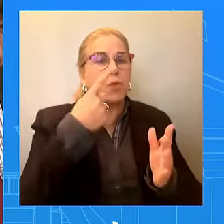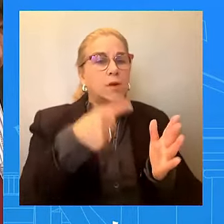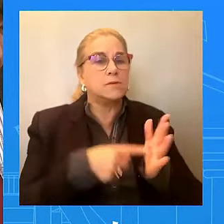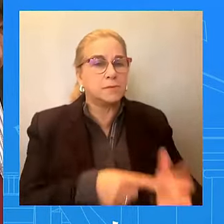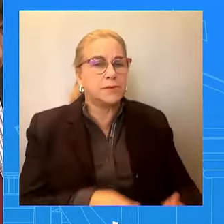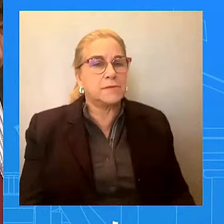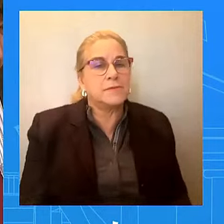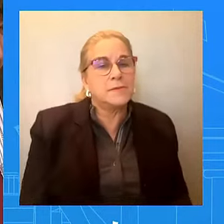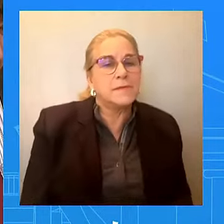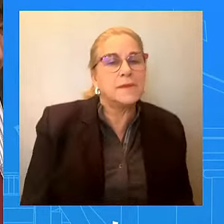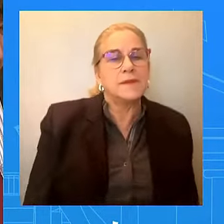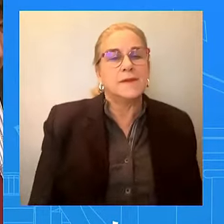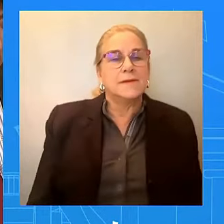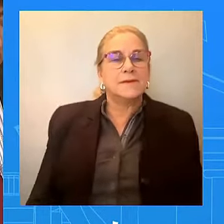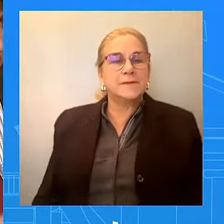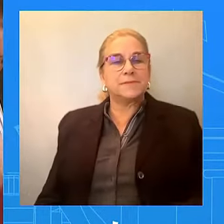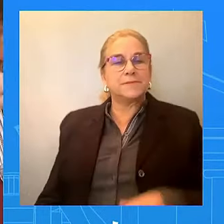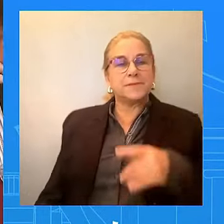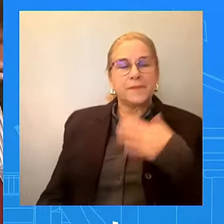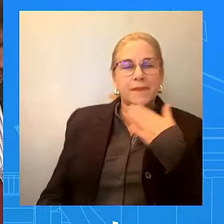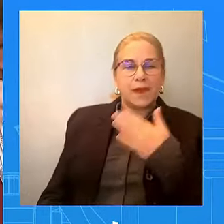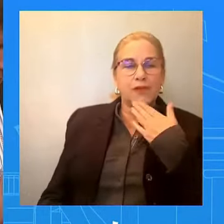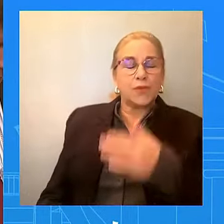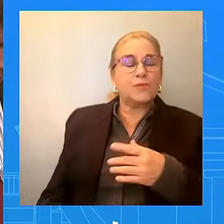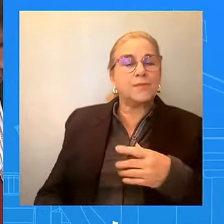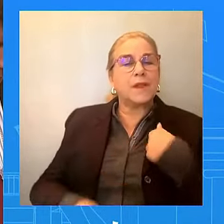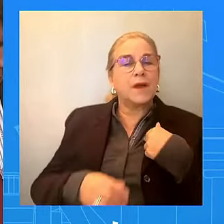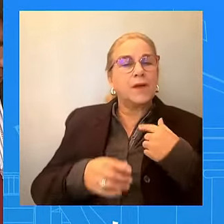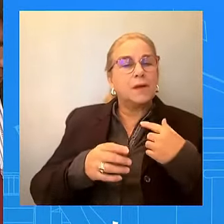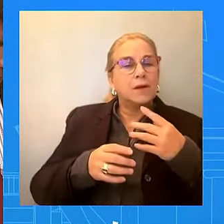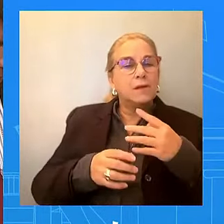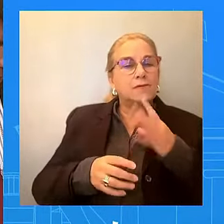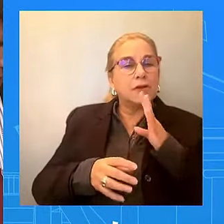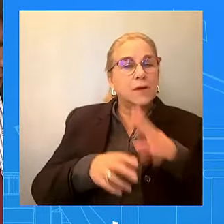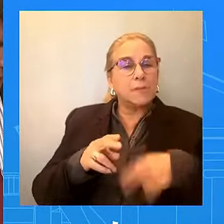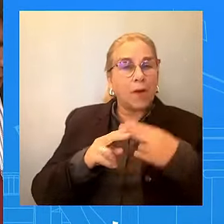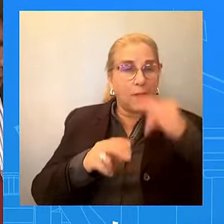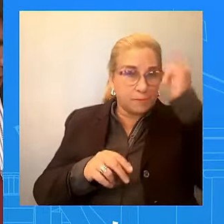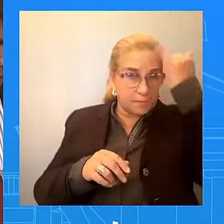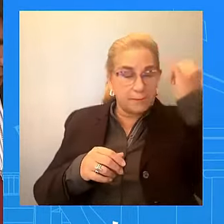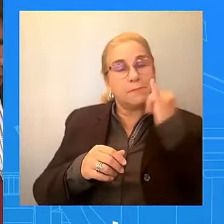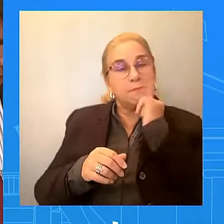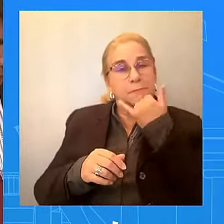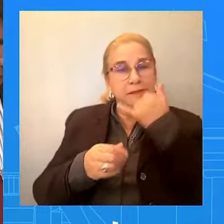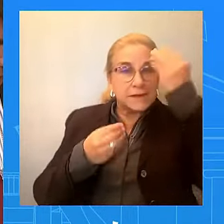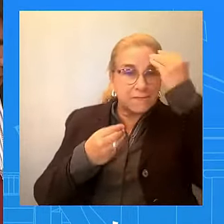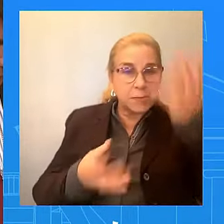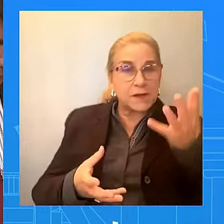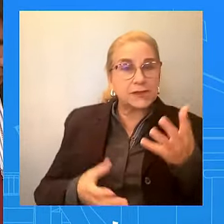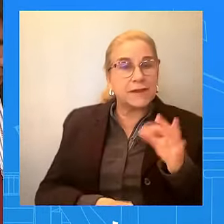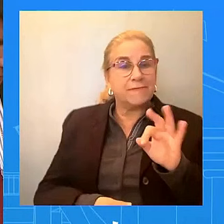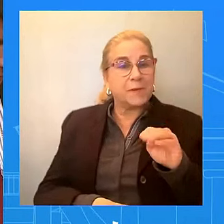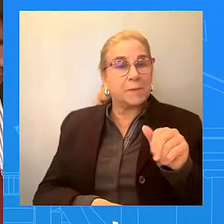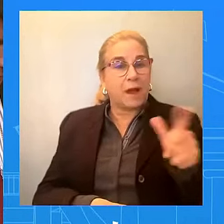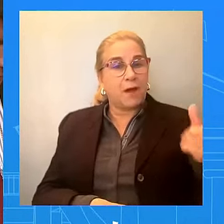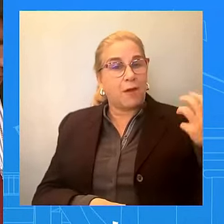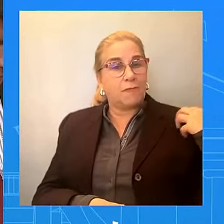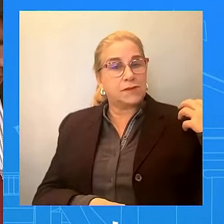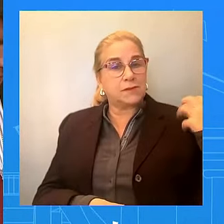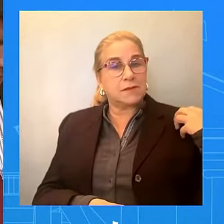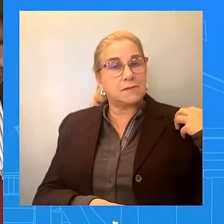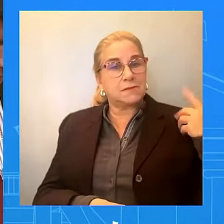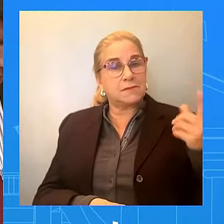know, we've seen reports that some FEMA officials, including the administrator, are being doxxed and targeted online in the wake of these